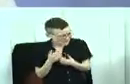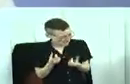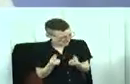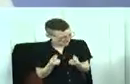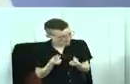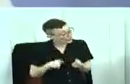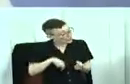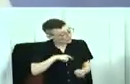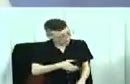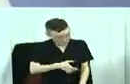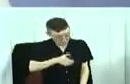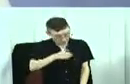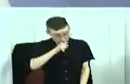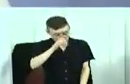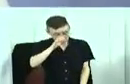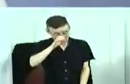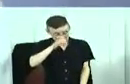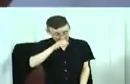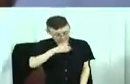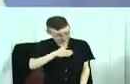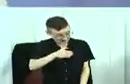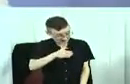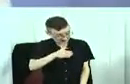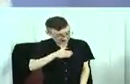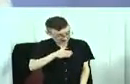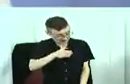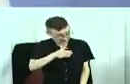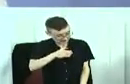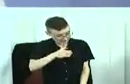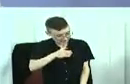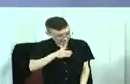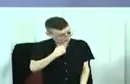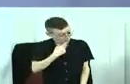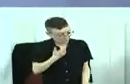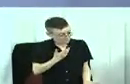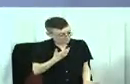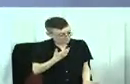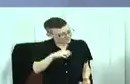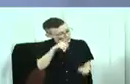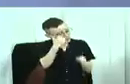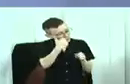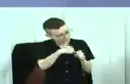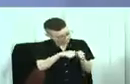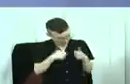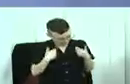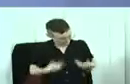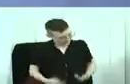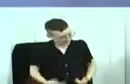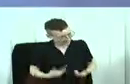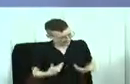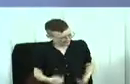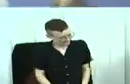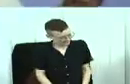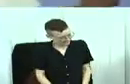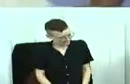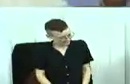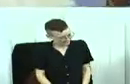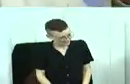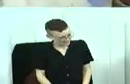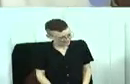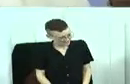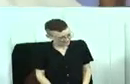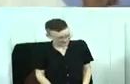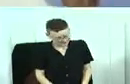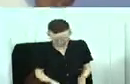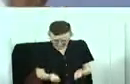drink of this, he simply said, what? Remember me. You see, because as often as you and I